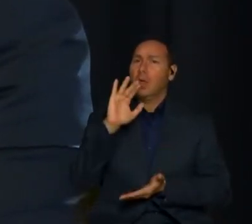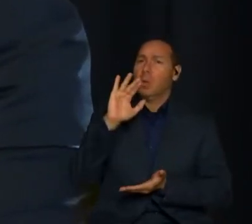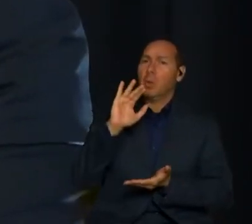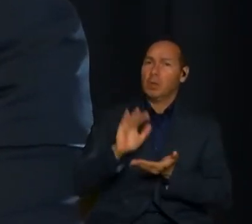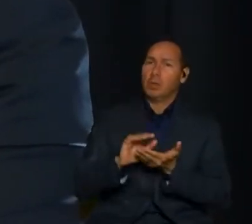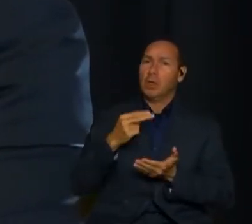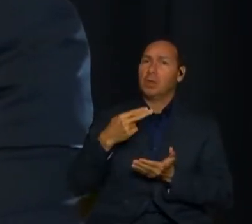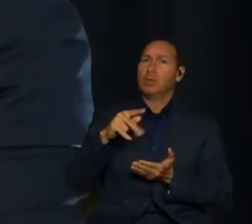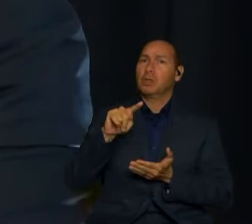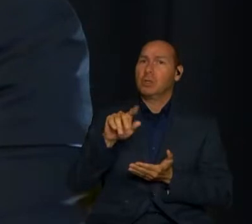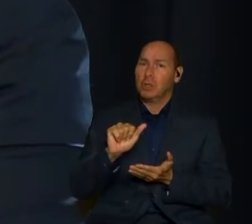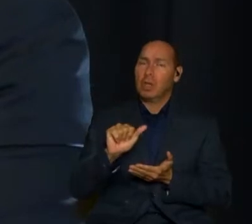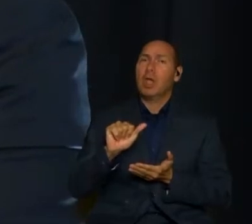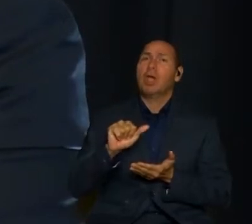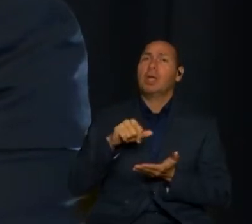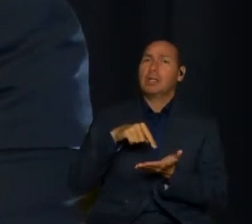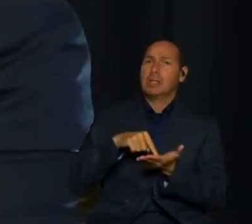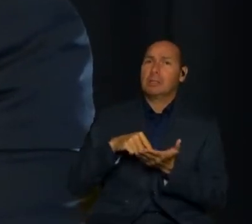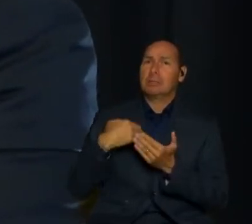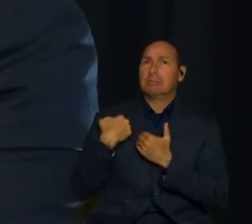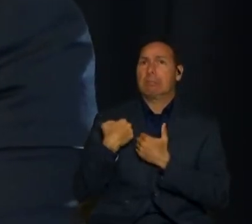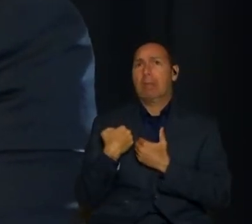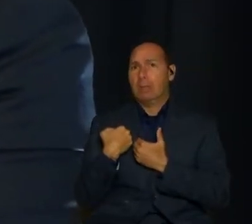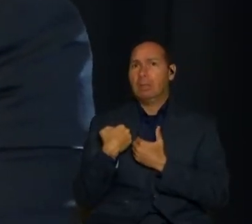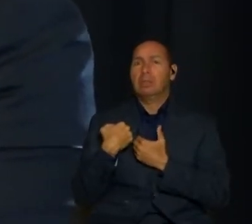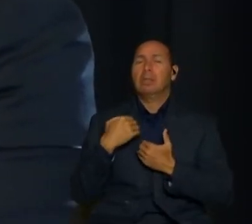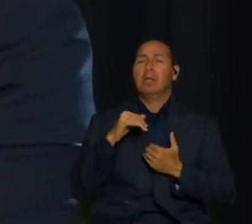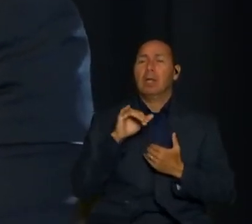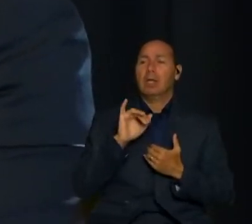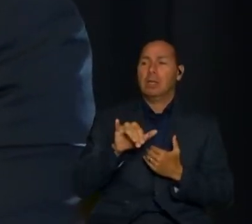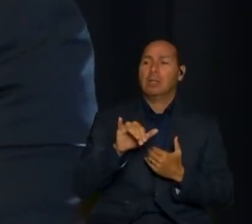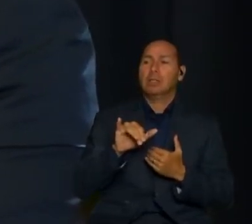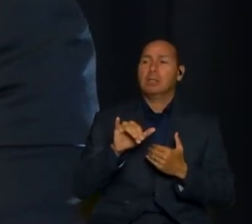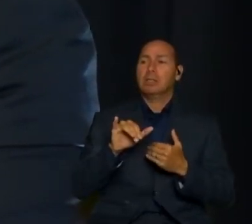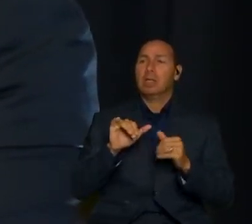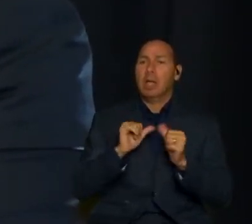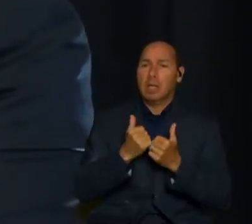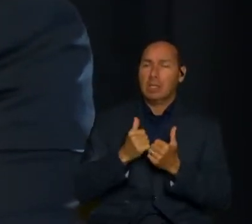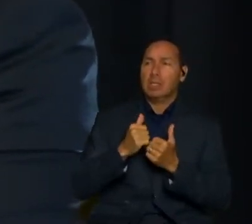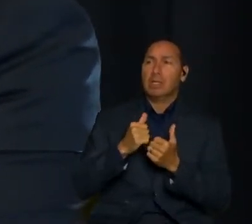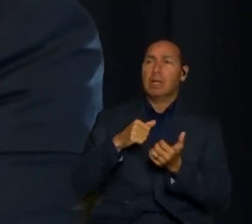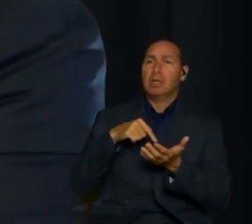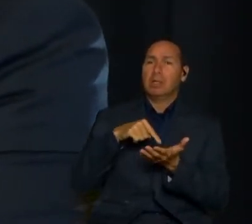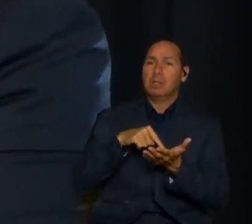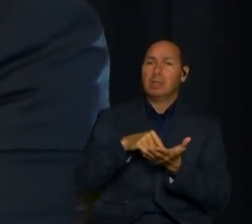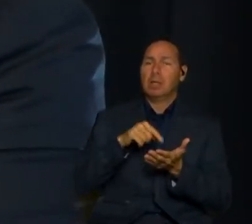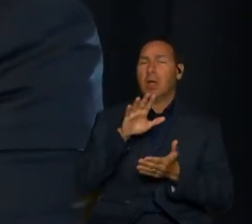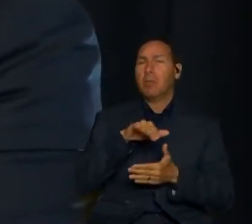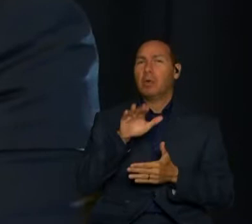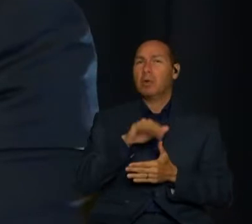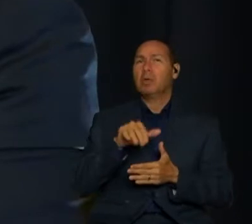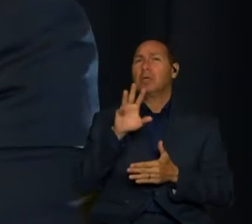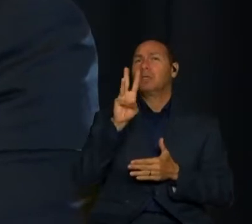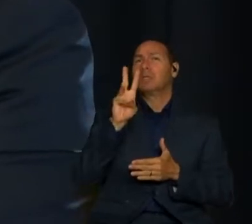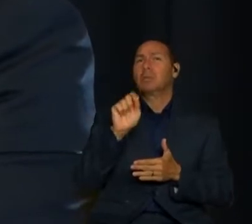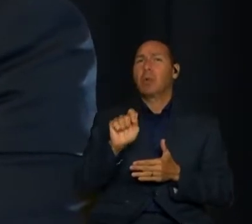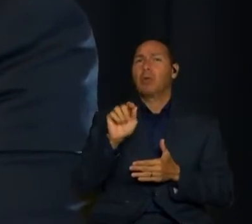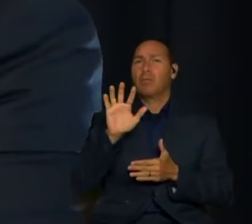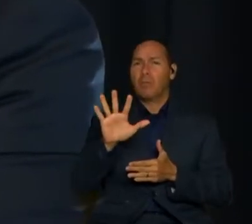debt burden by reducing the authority's obligations from approximately $6.4 billion